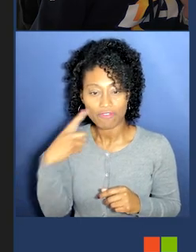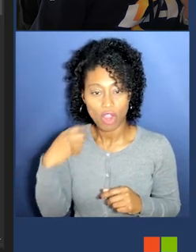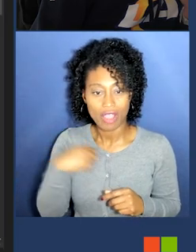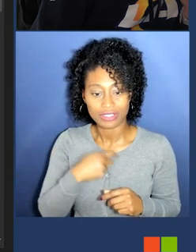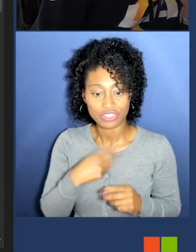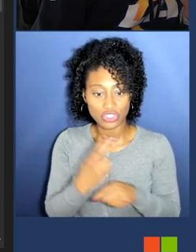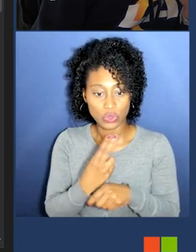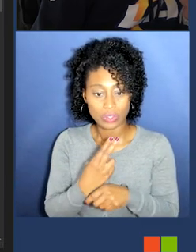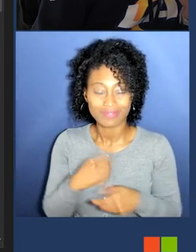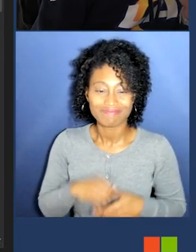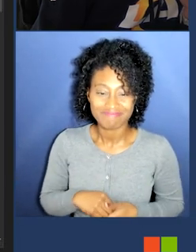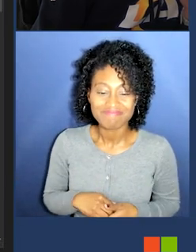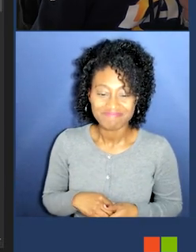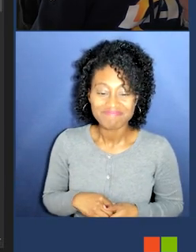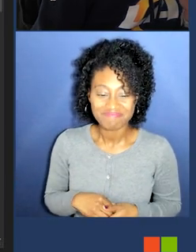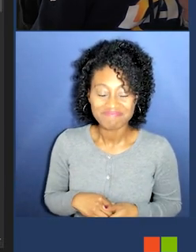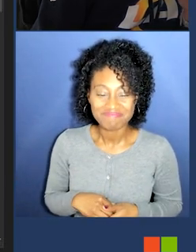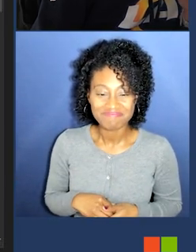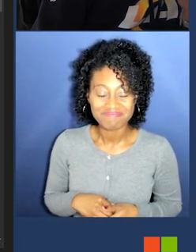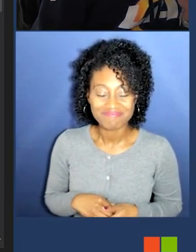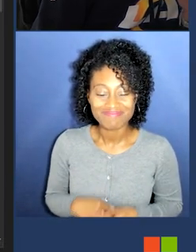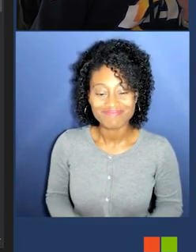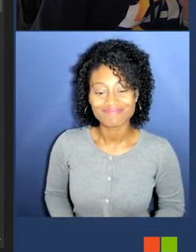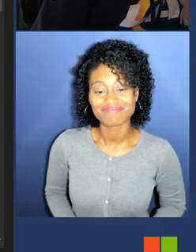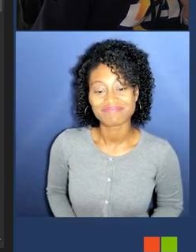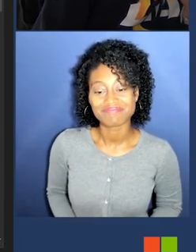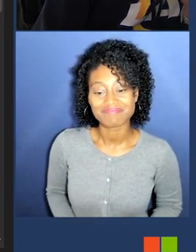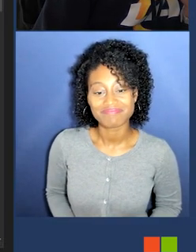this program class.